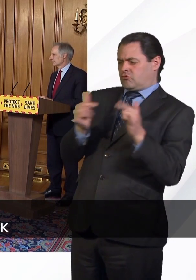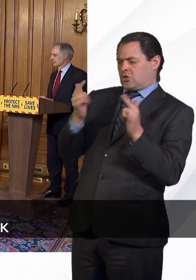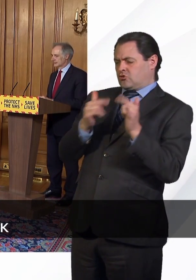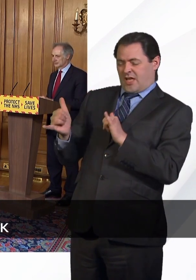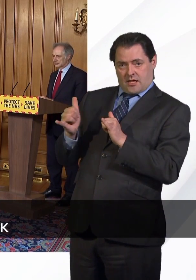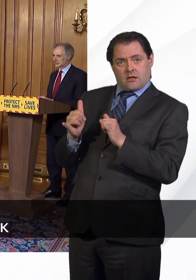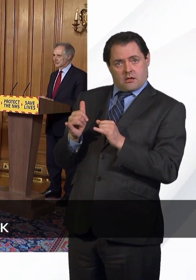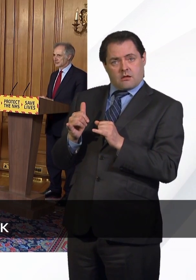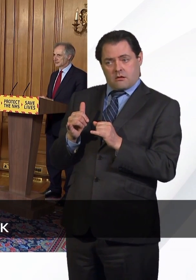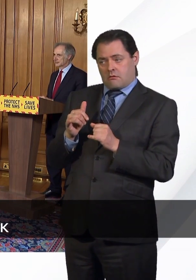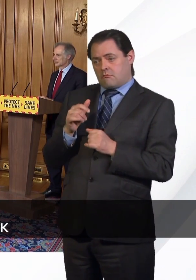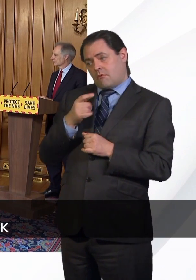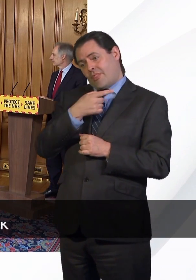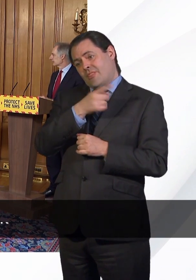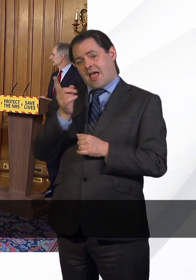independent regulators